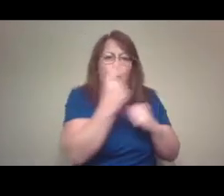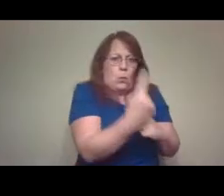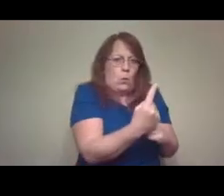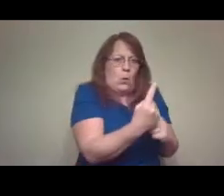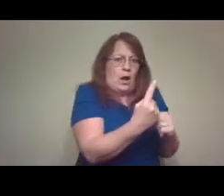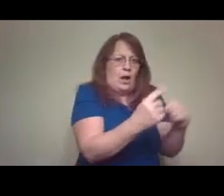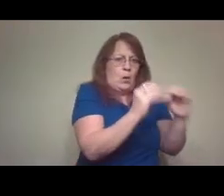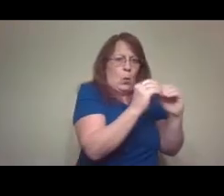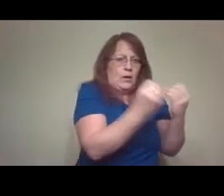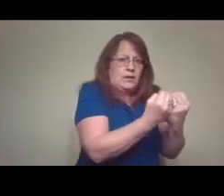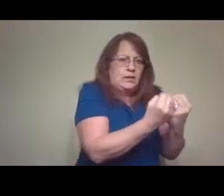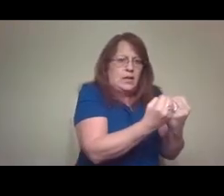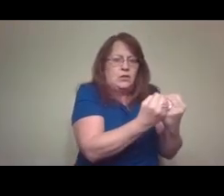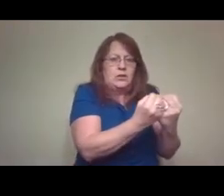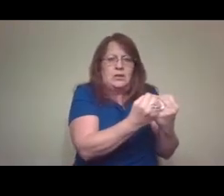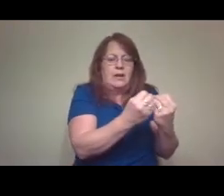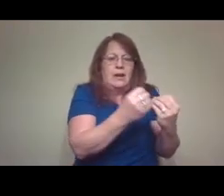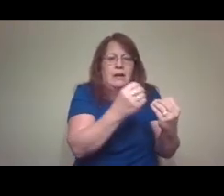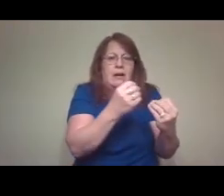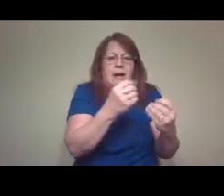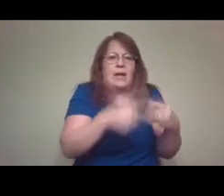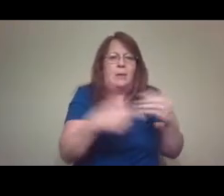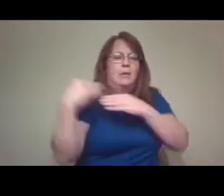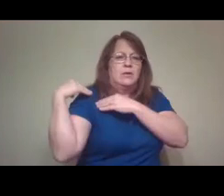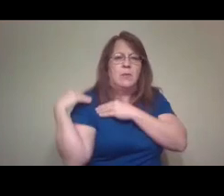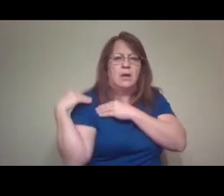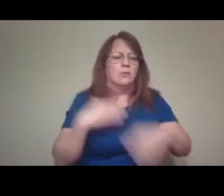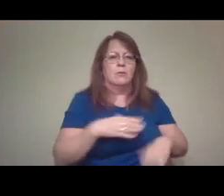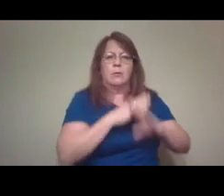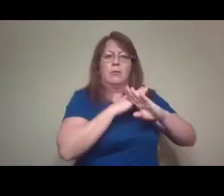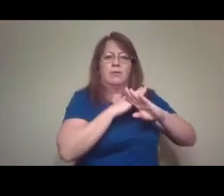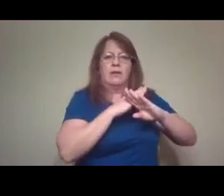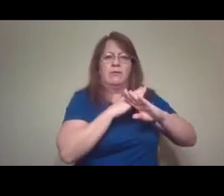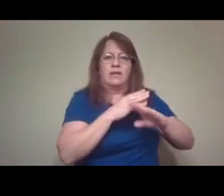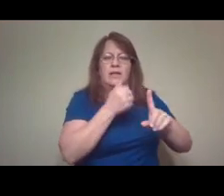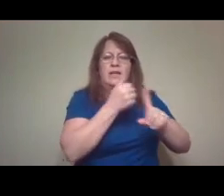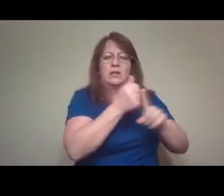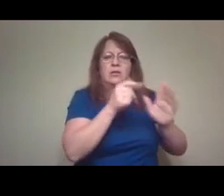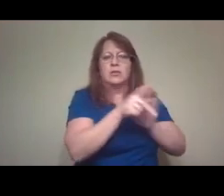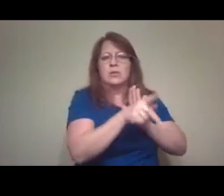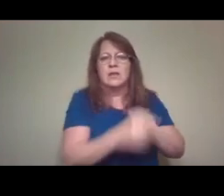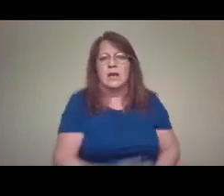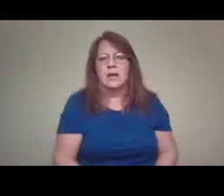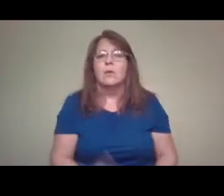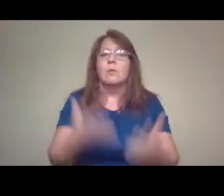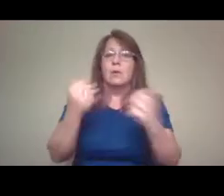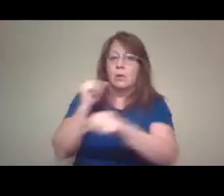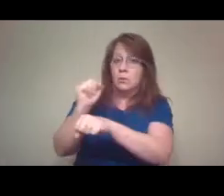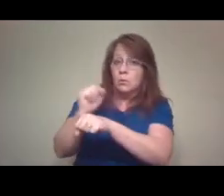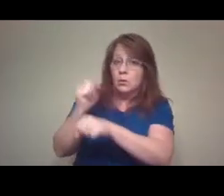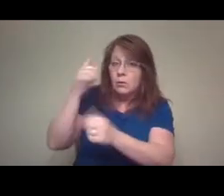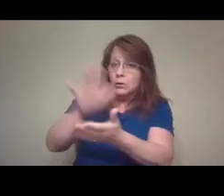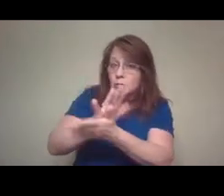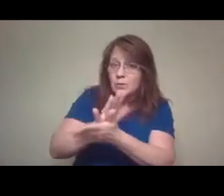be responsible for preventing suicide. That means for young people, we want to work with schools, but it's not just up